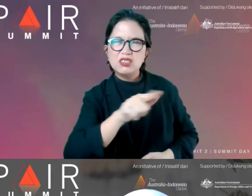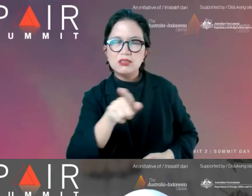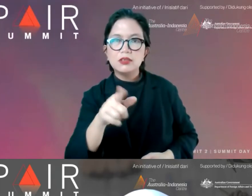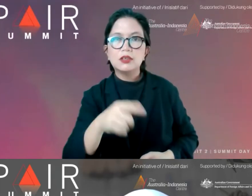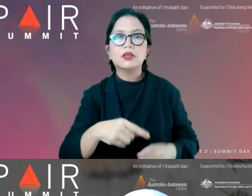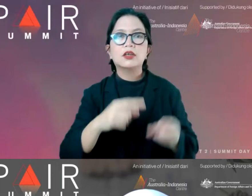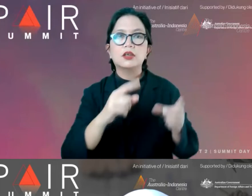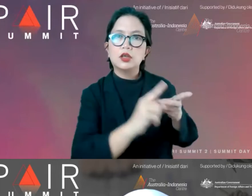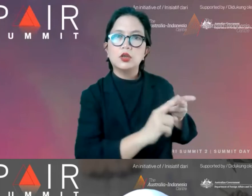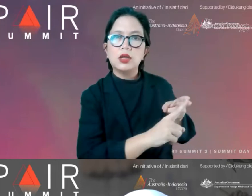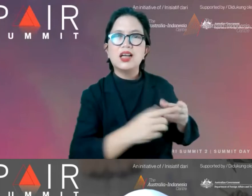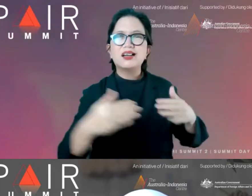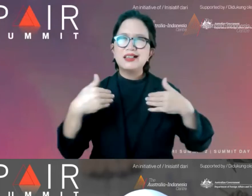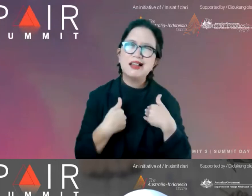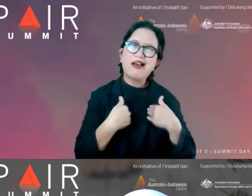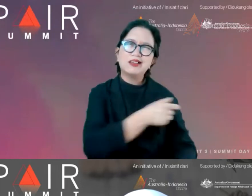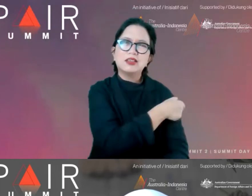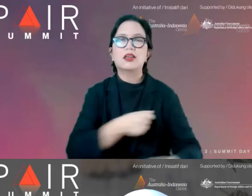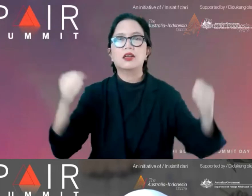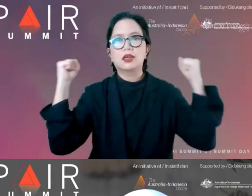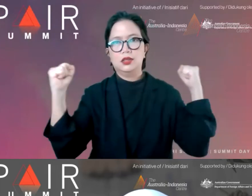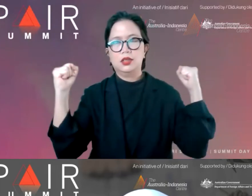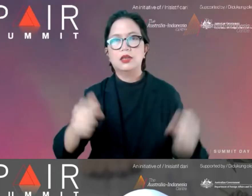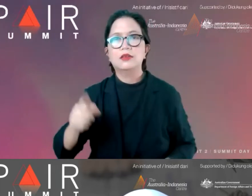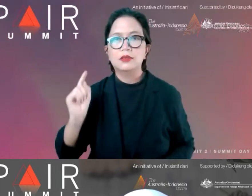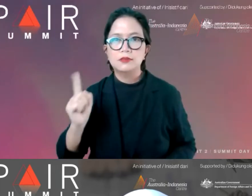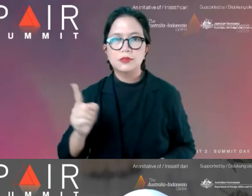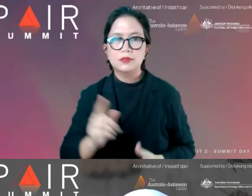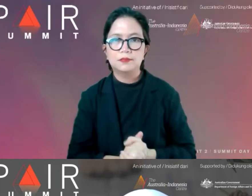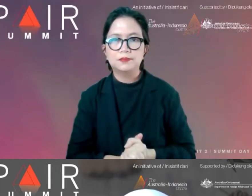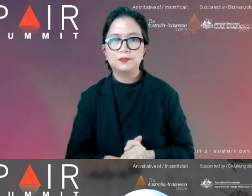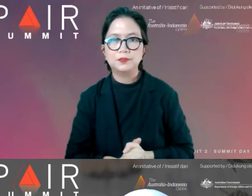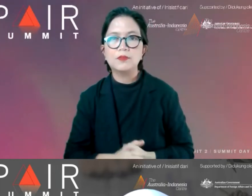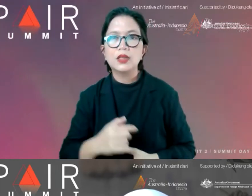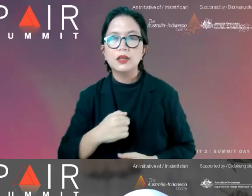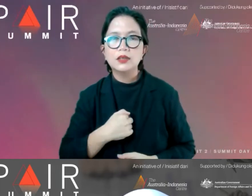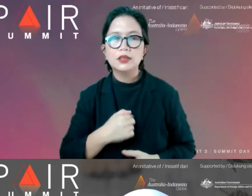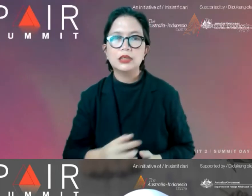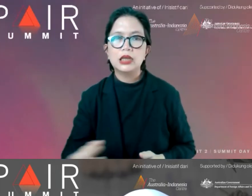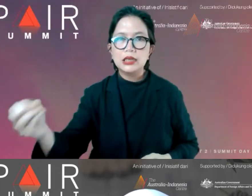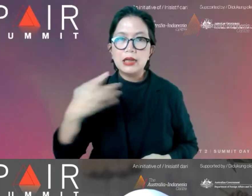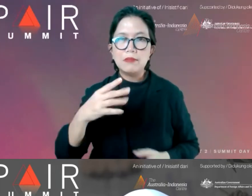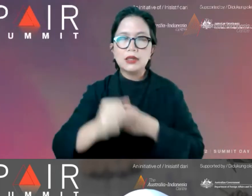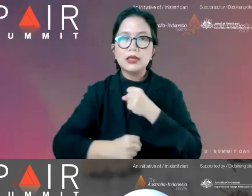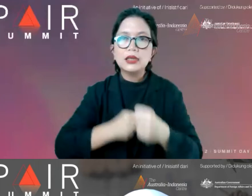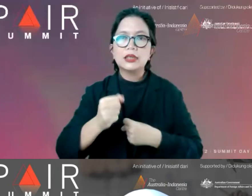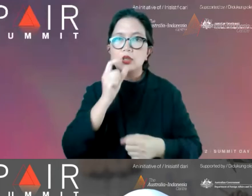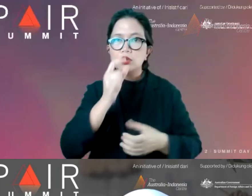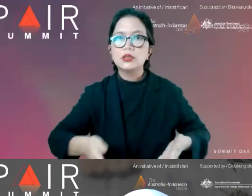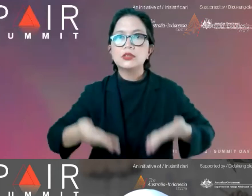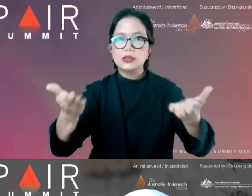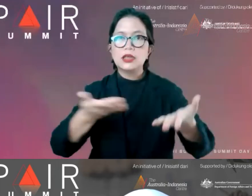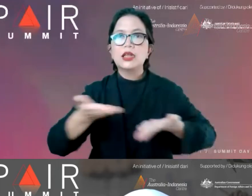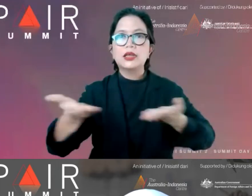will seriously affect their effectiveness in providing the health services. But number 3,